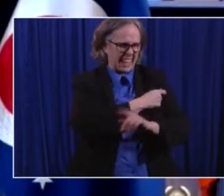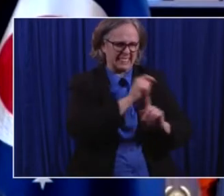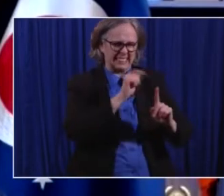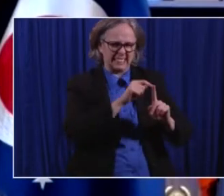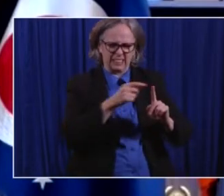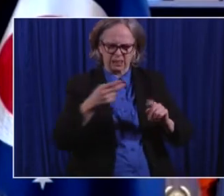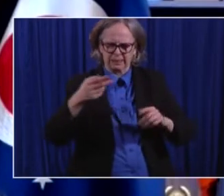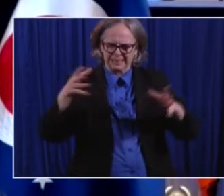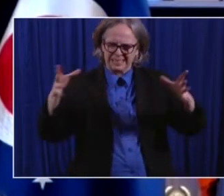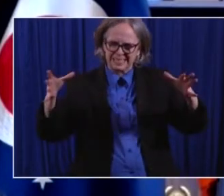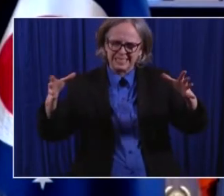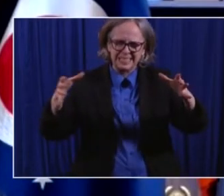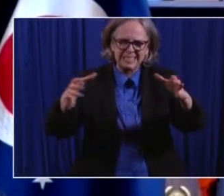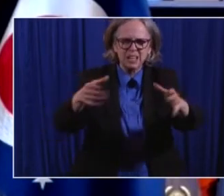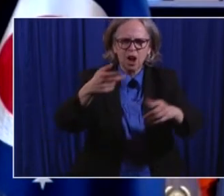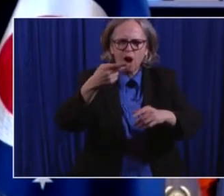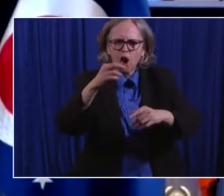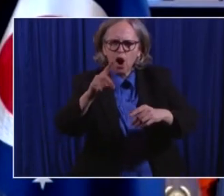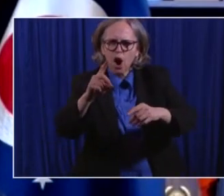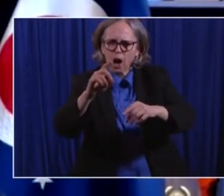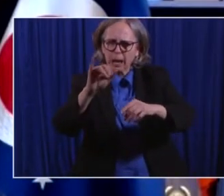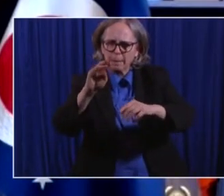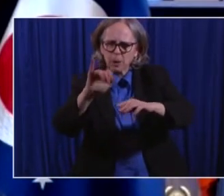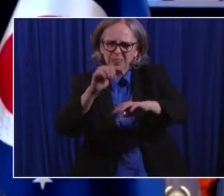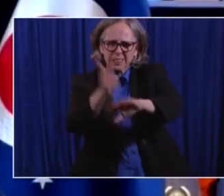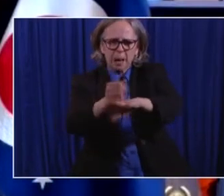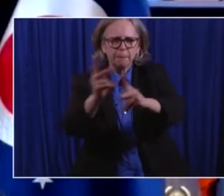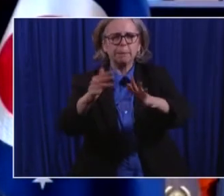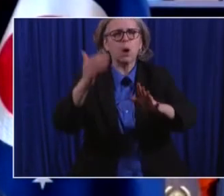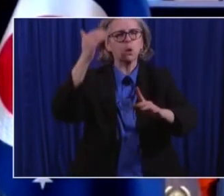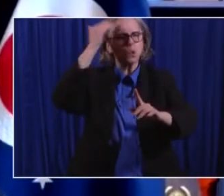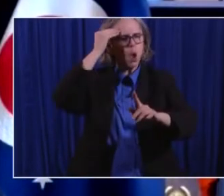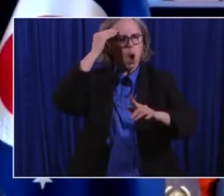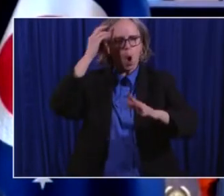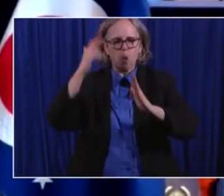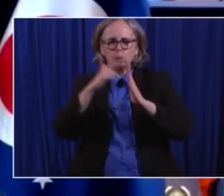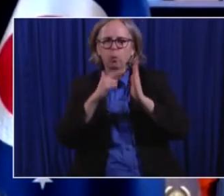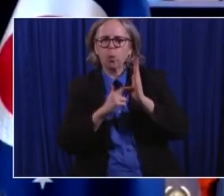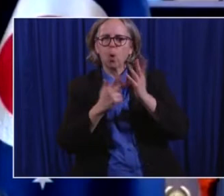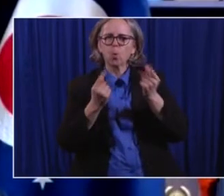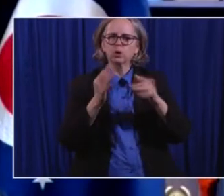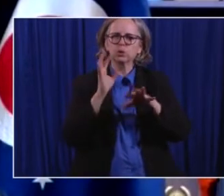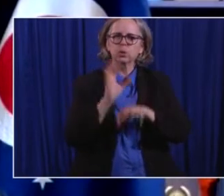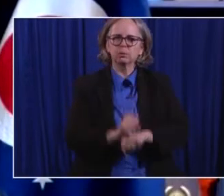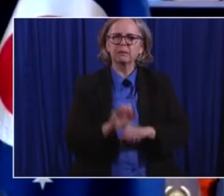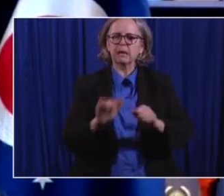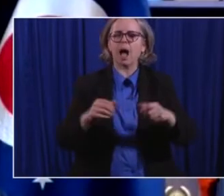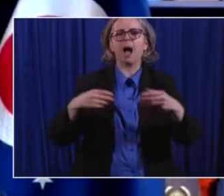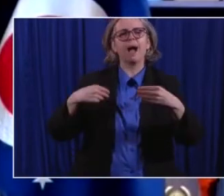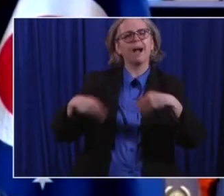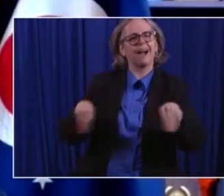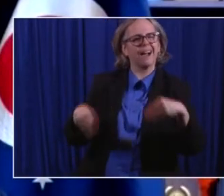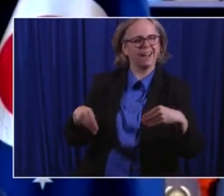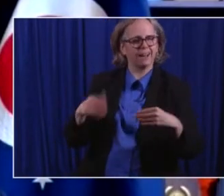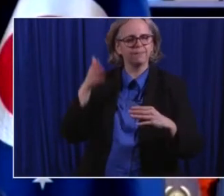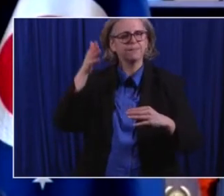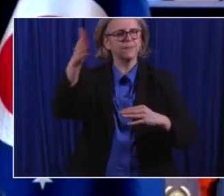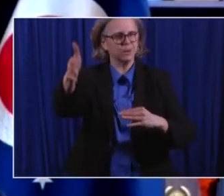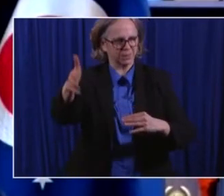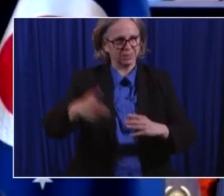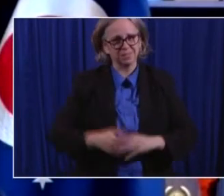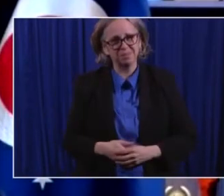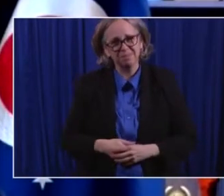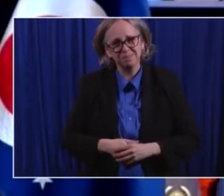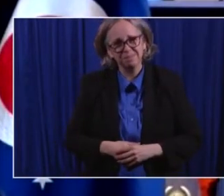plan. And just wanted to make those points, Governor, and I'll give it back to you. And then at the